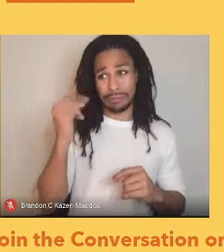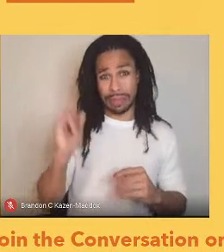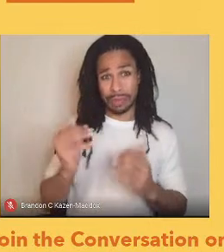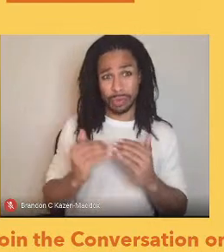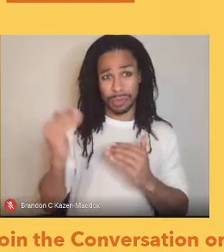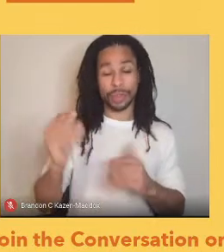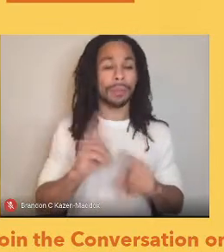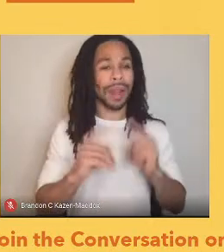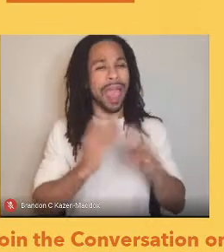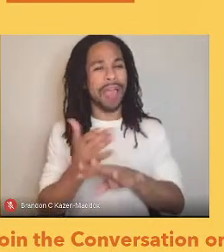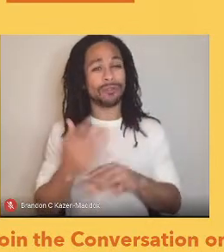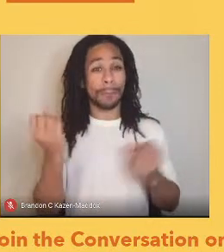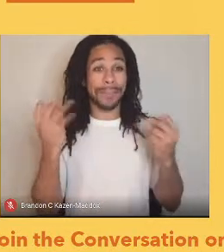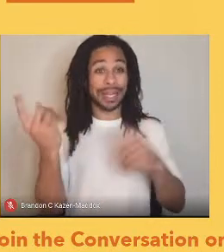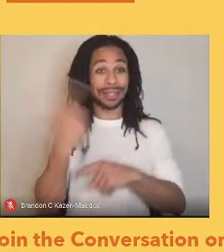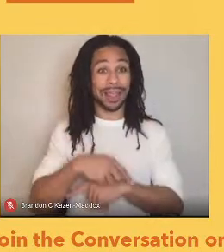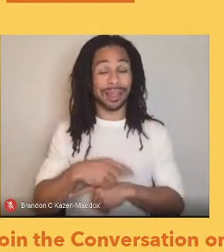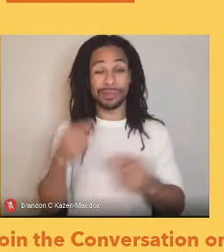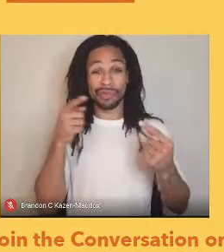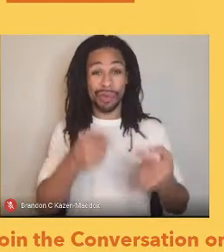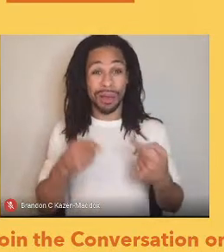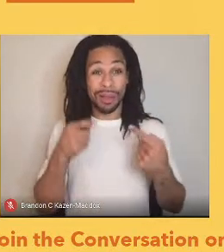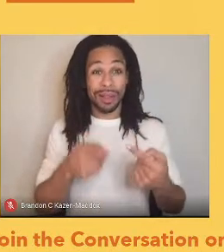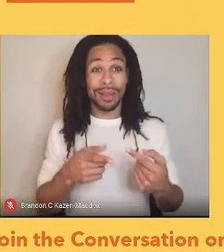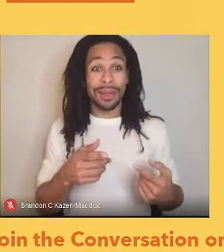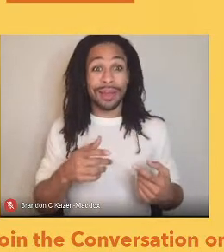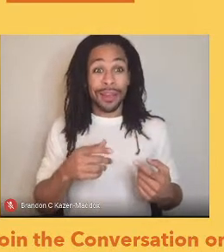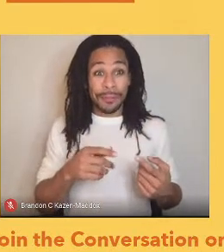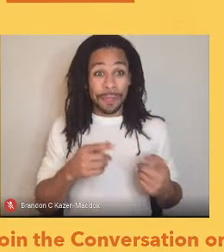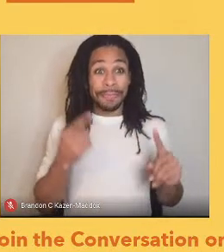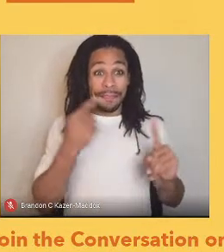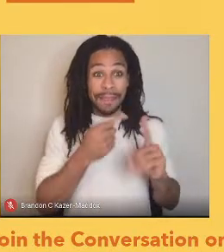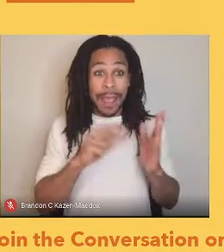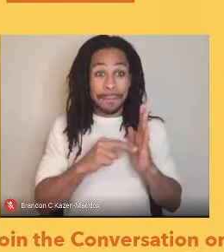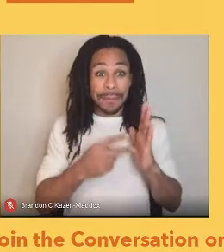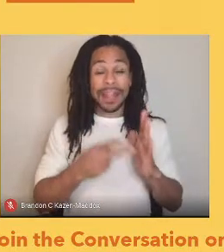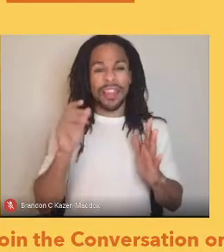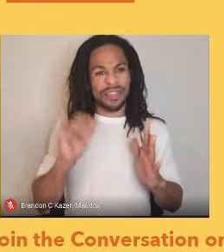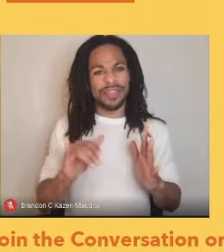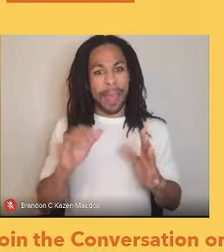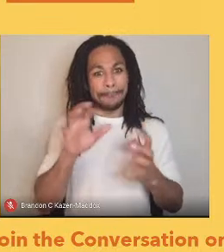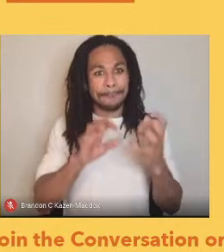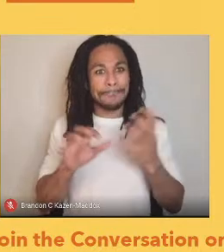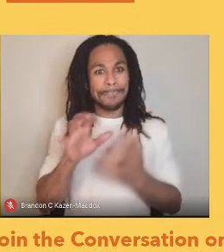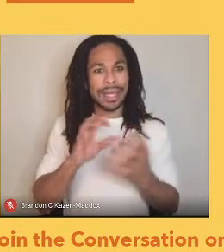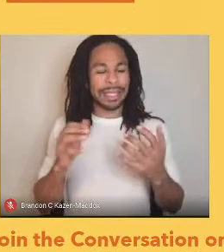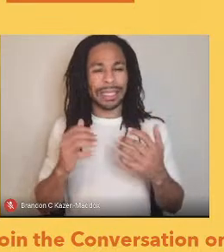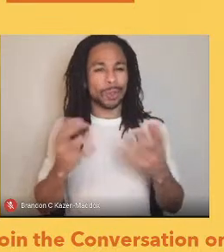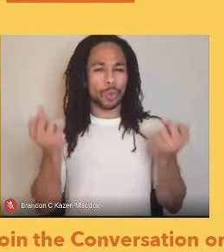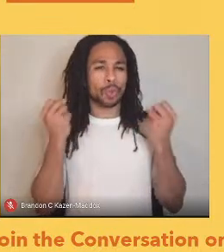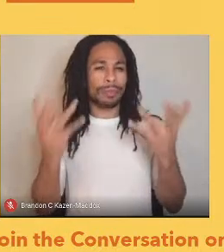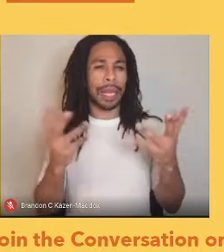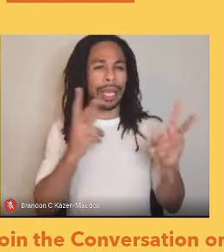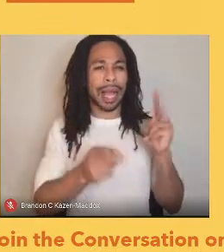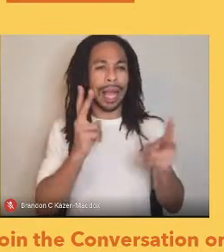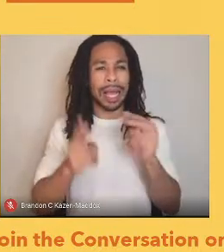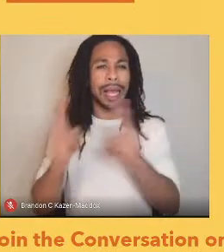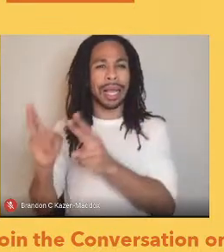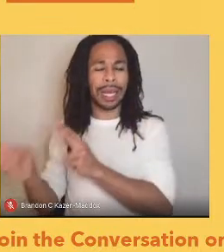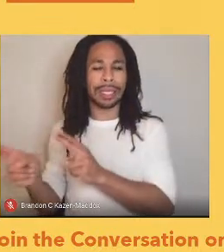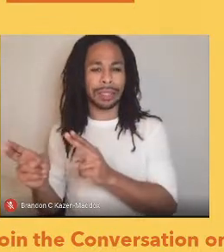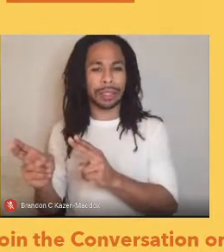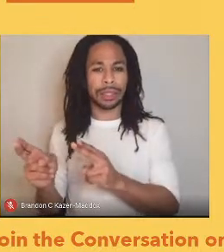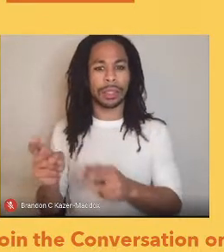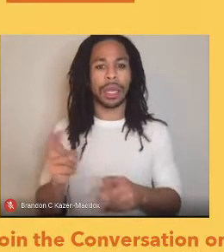of struggling, what they meant was that the music was like, the mix was too hot. It was clipping. And so they tried to use a term that they thought they